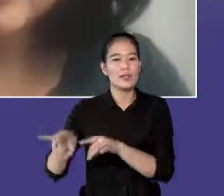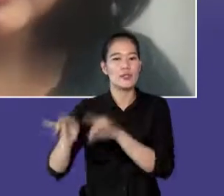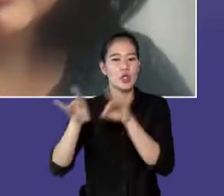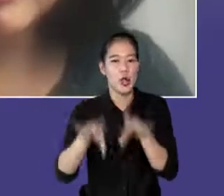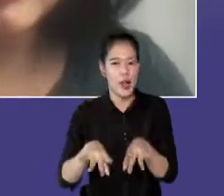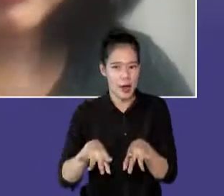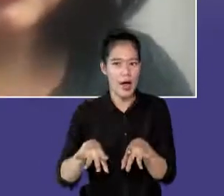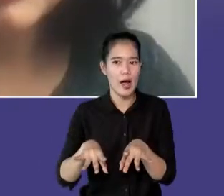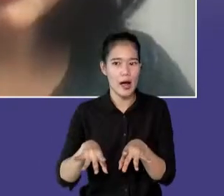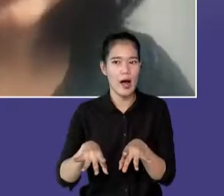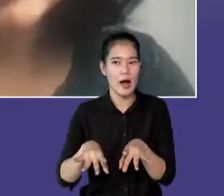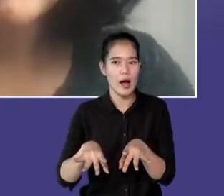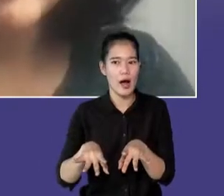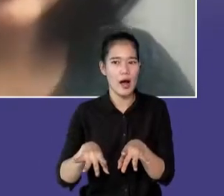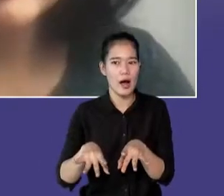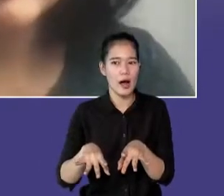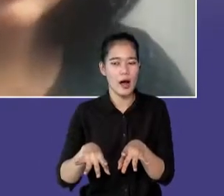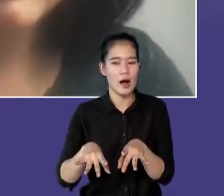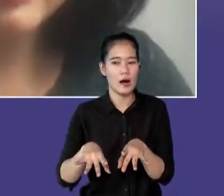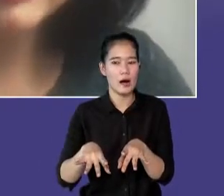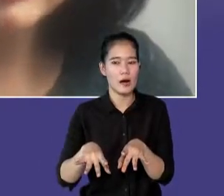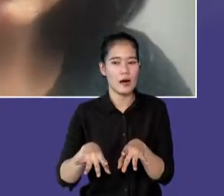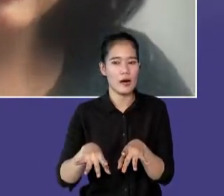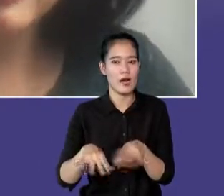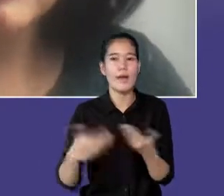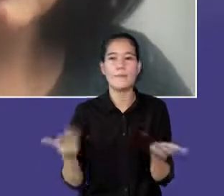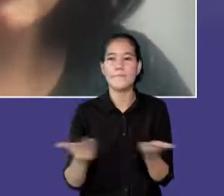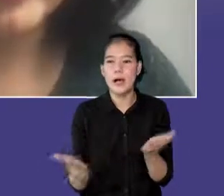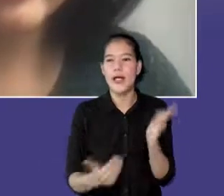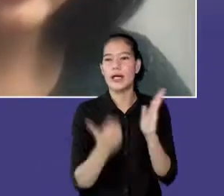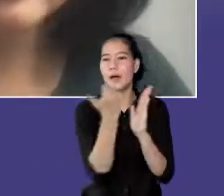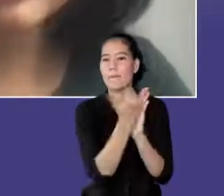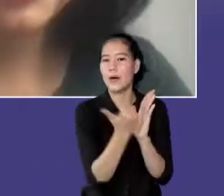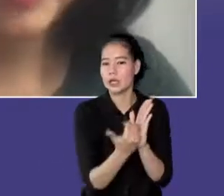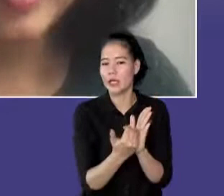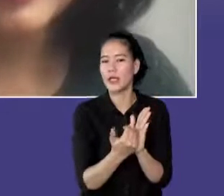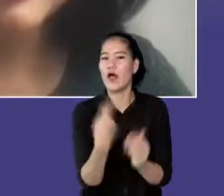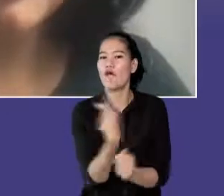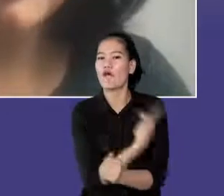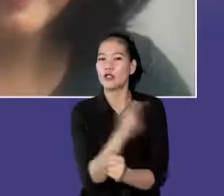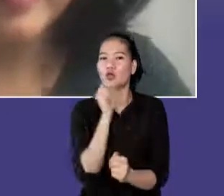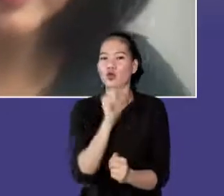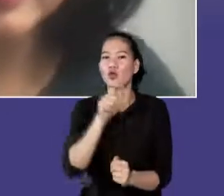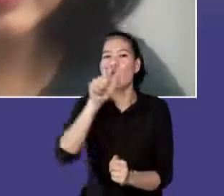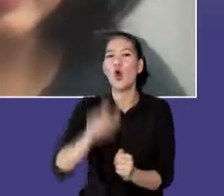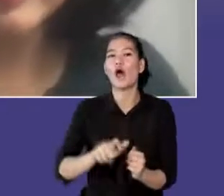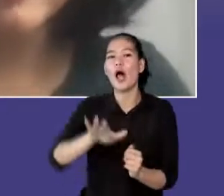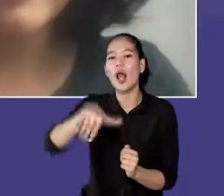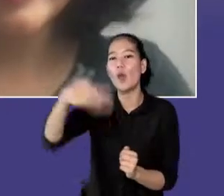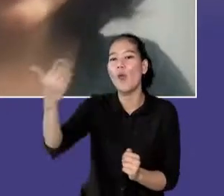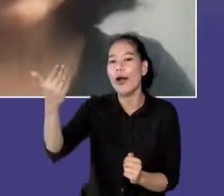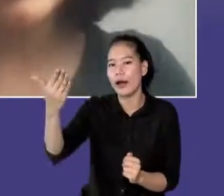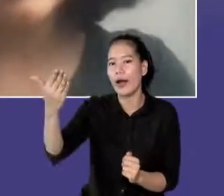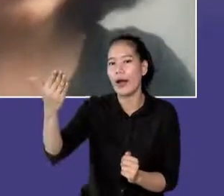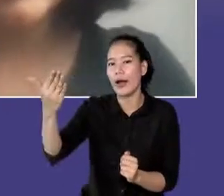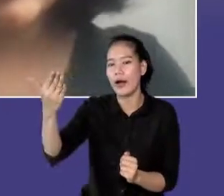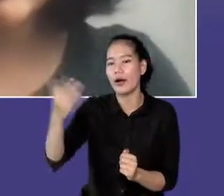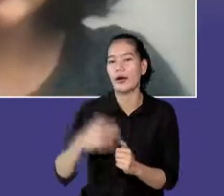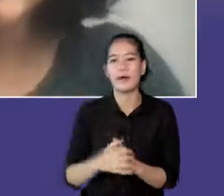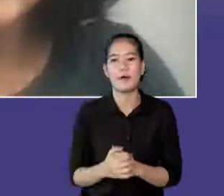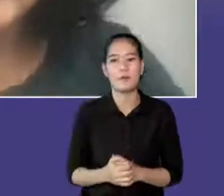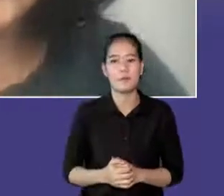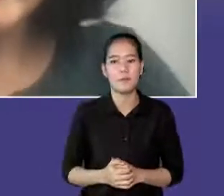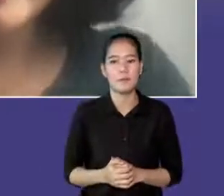Chani, what are the vaccination policy for foreigners, as well as our friends in the foreign